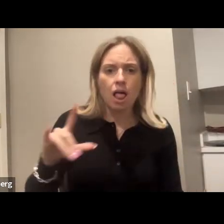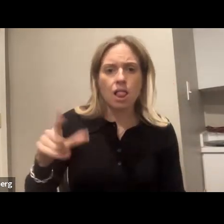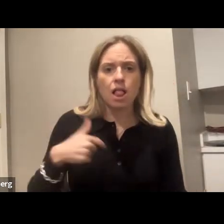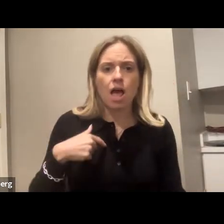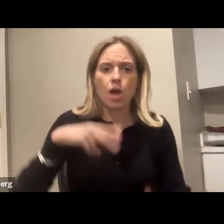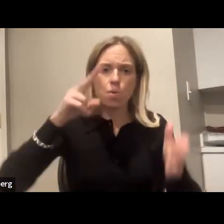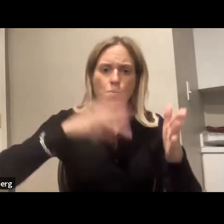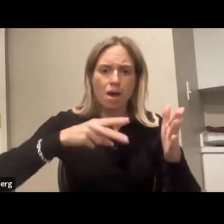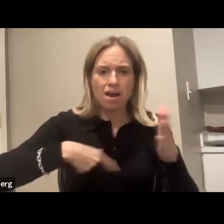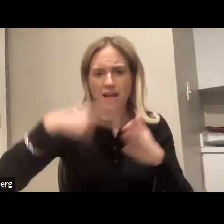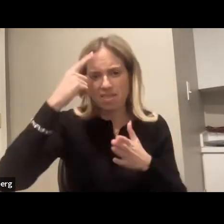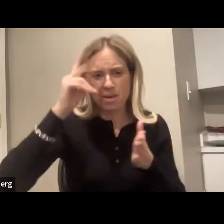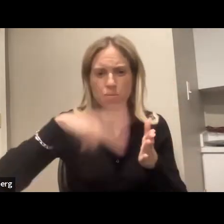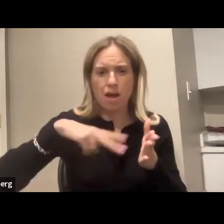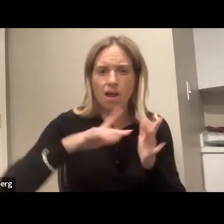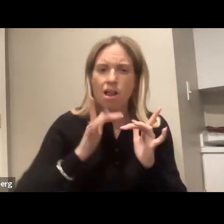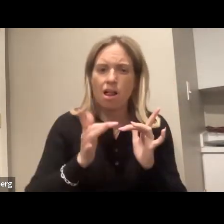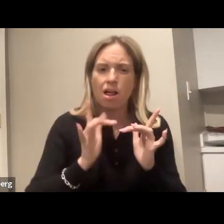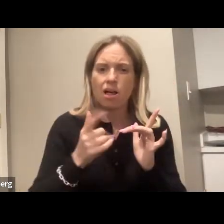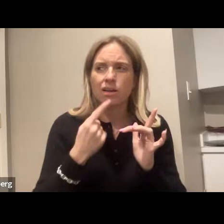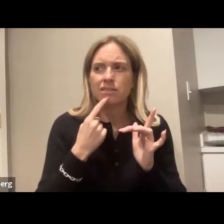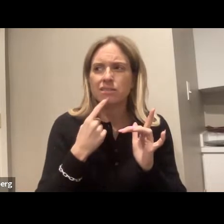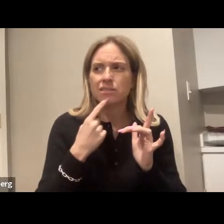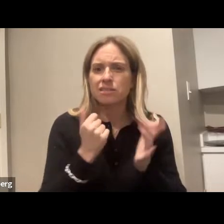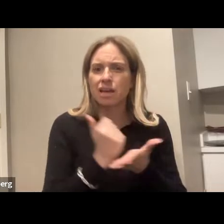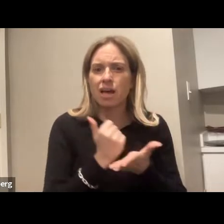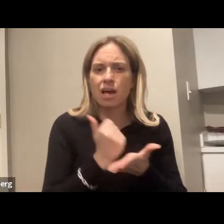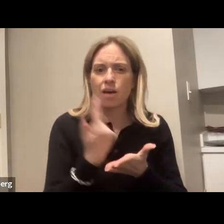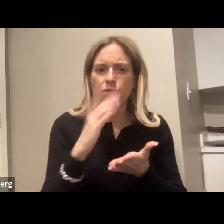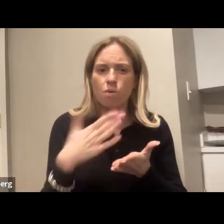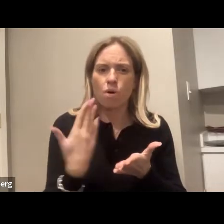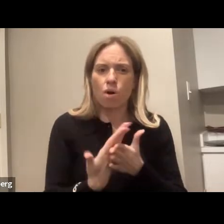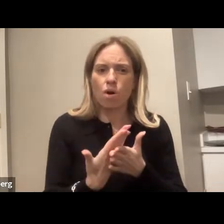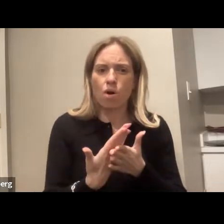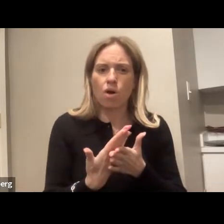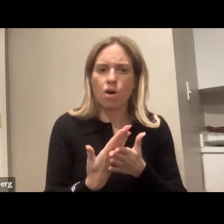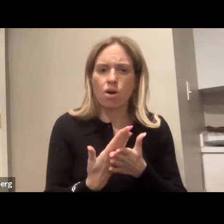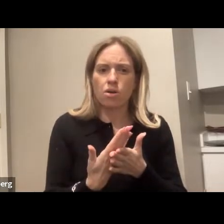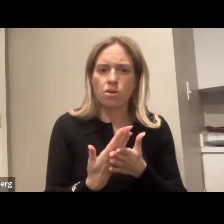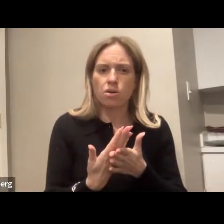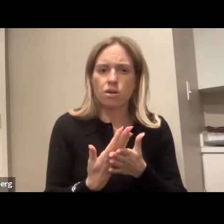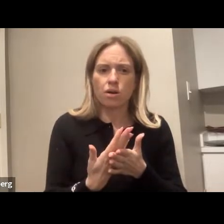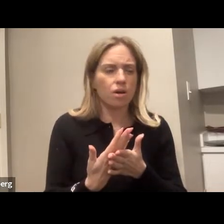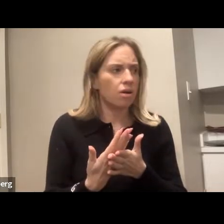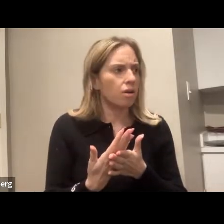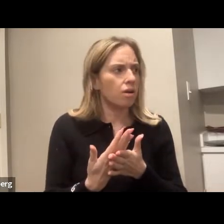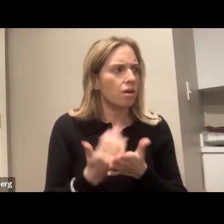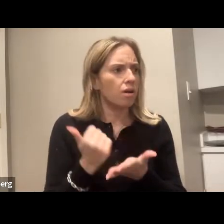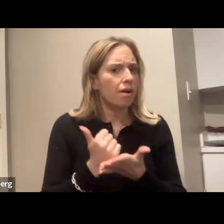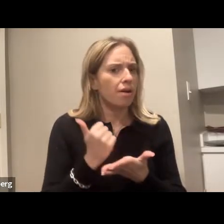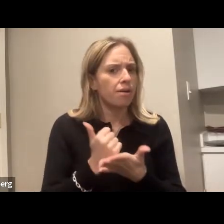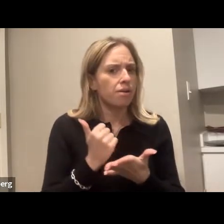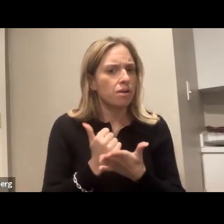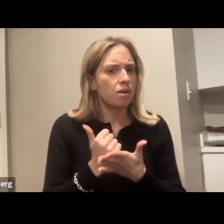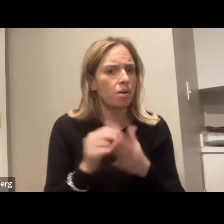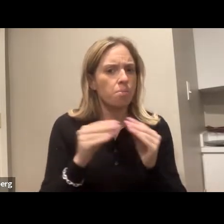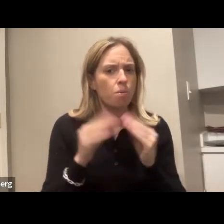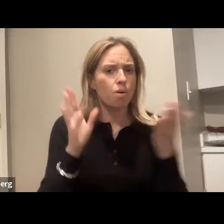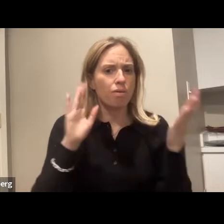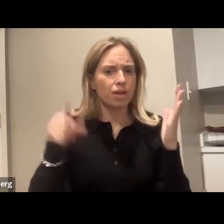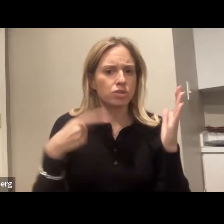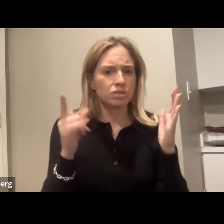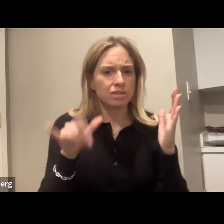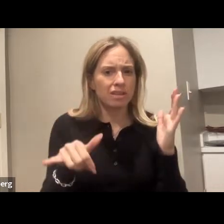read it online, was that it's help for all kinds of us, more than just